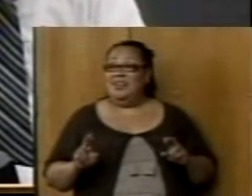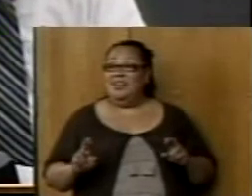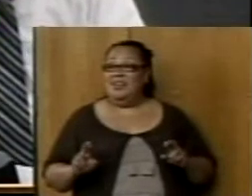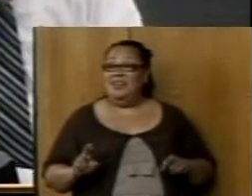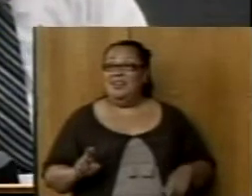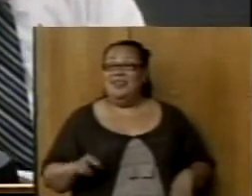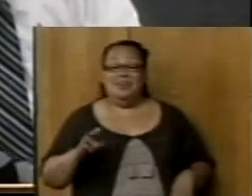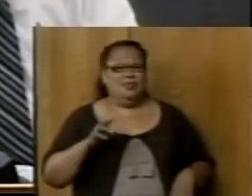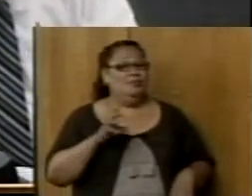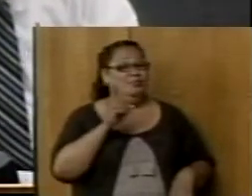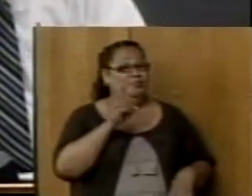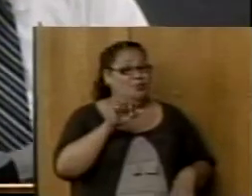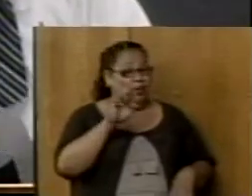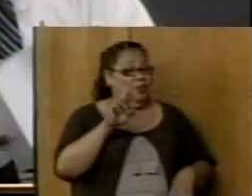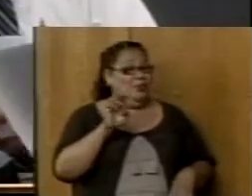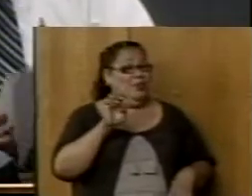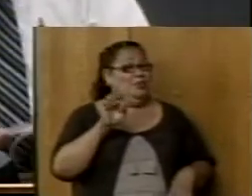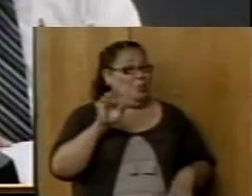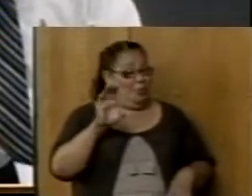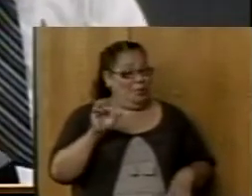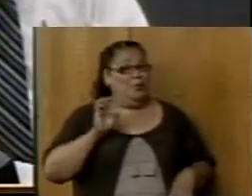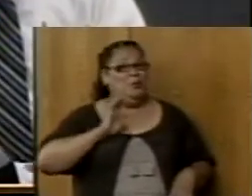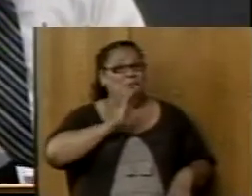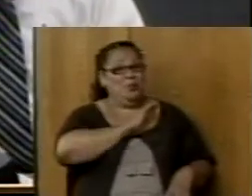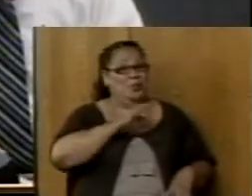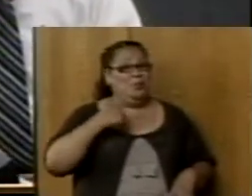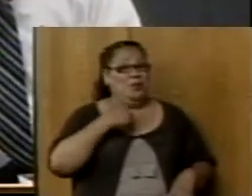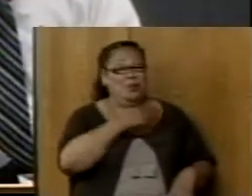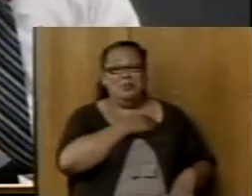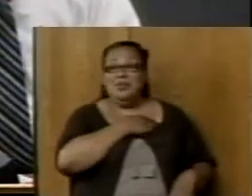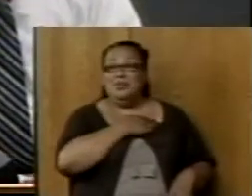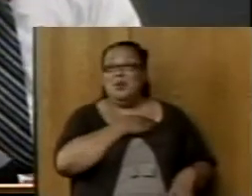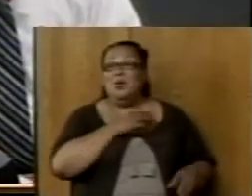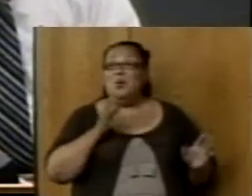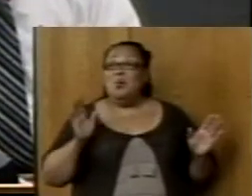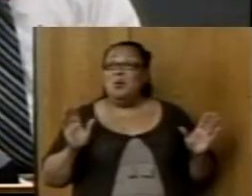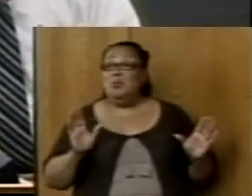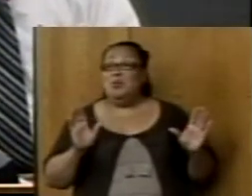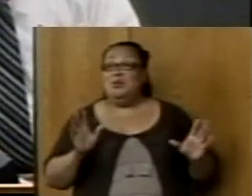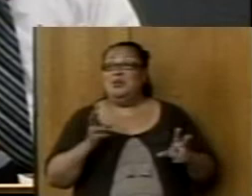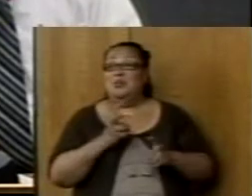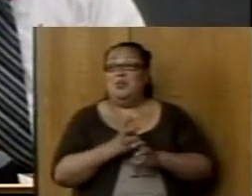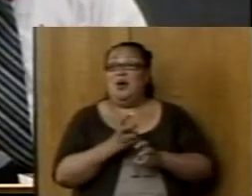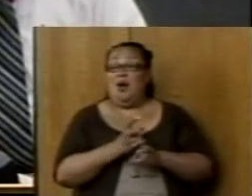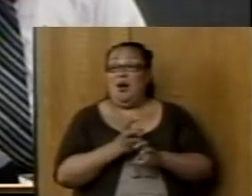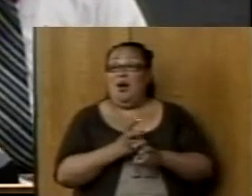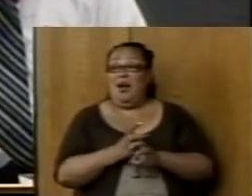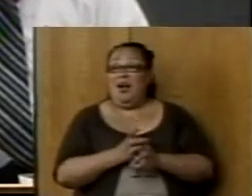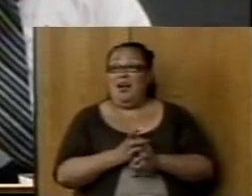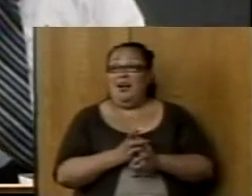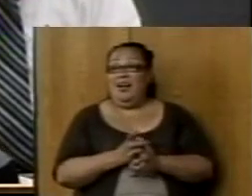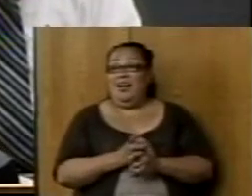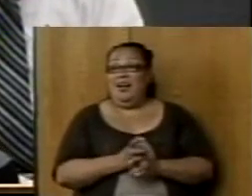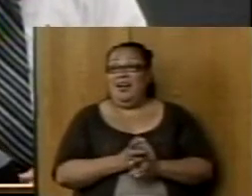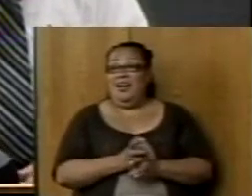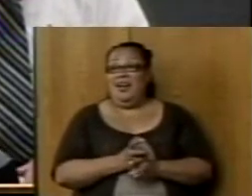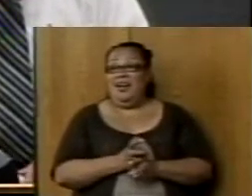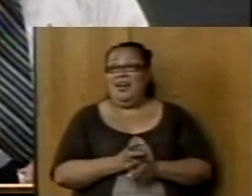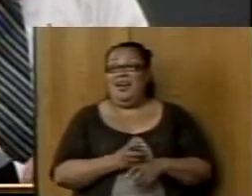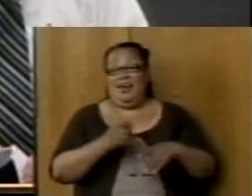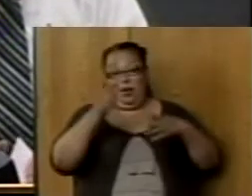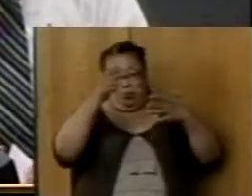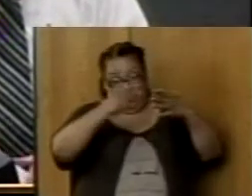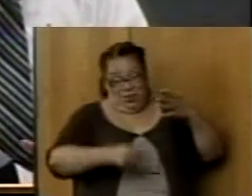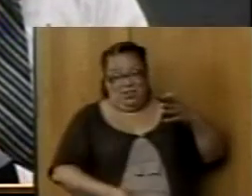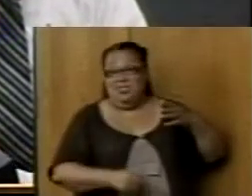Dr. Escobedo, board members, Dr. Montoya. Yes, we're pushing real hard to get this completed. The punch list, as you